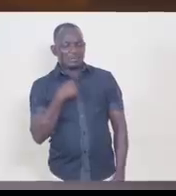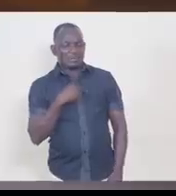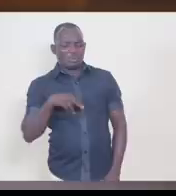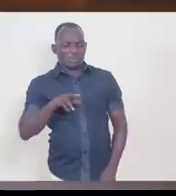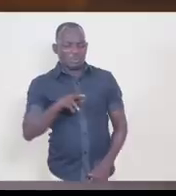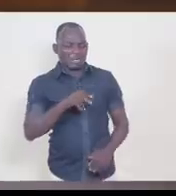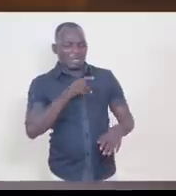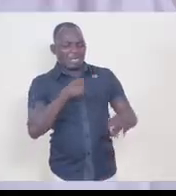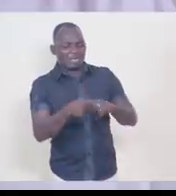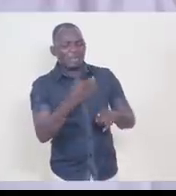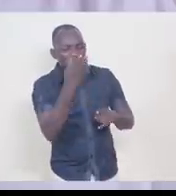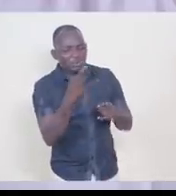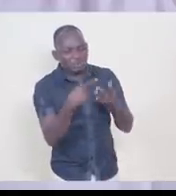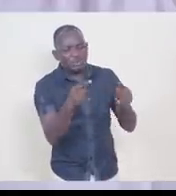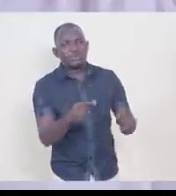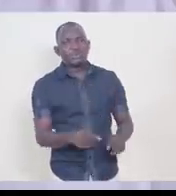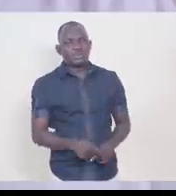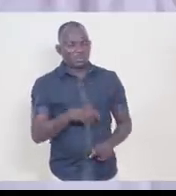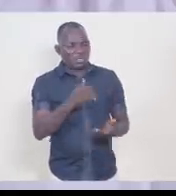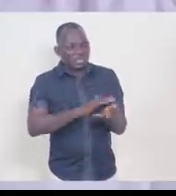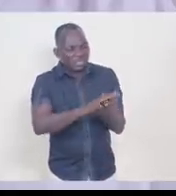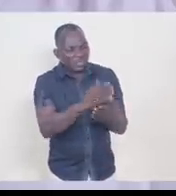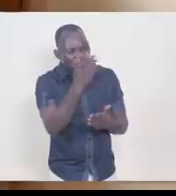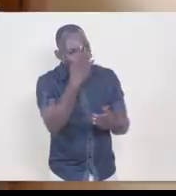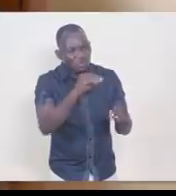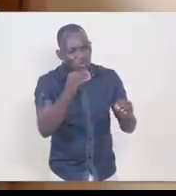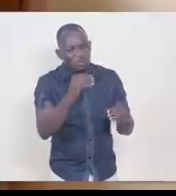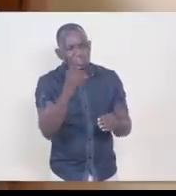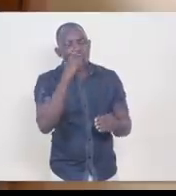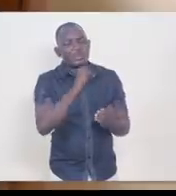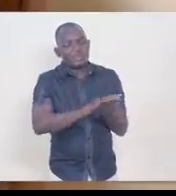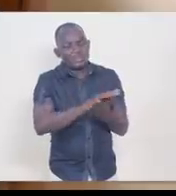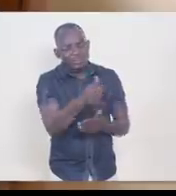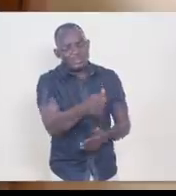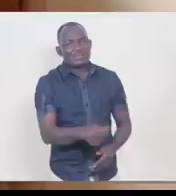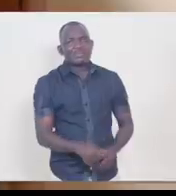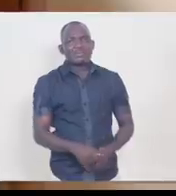broken plate on the floor? Why didn't you pack it last night?